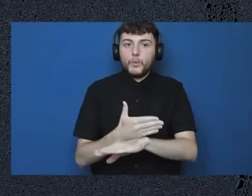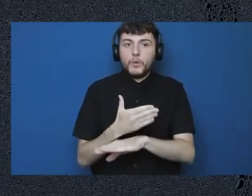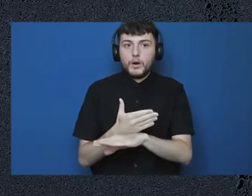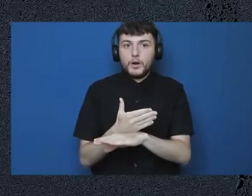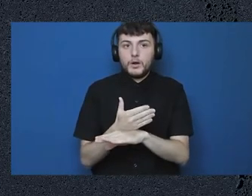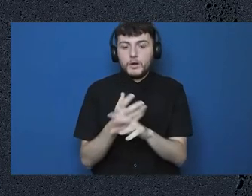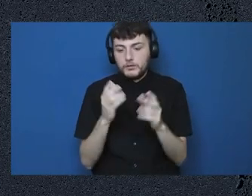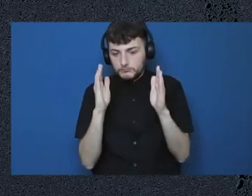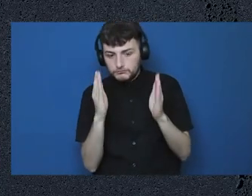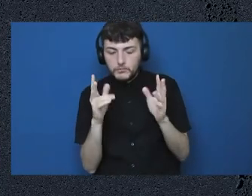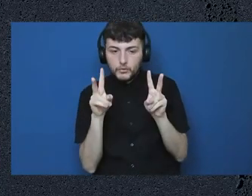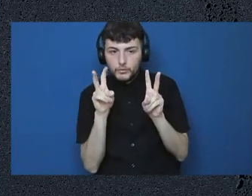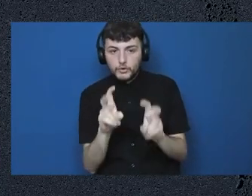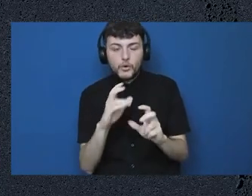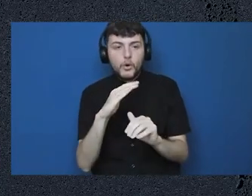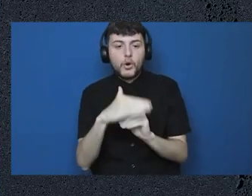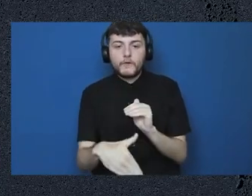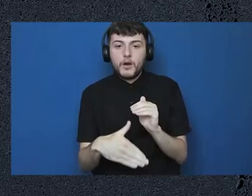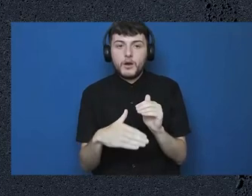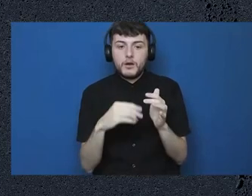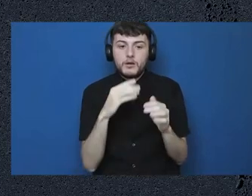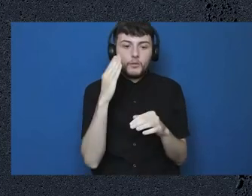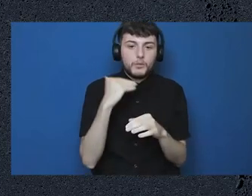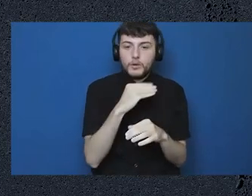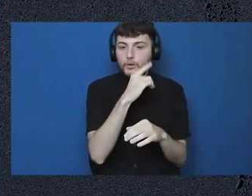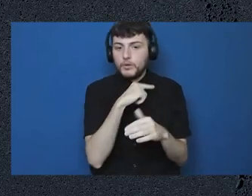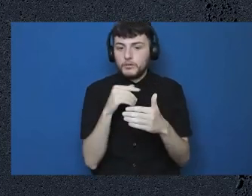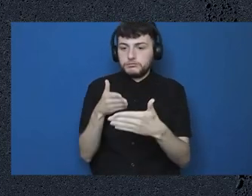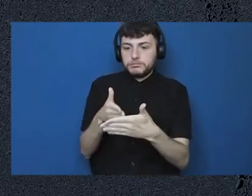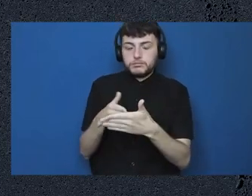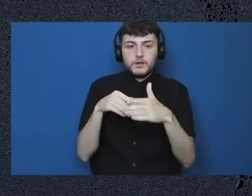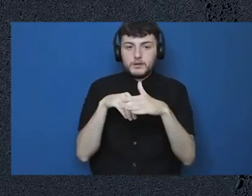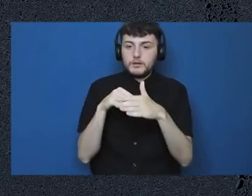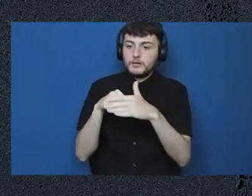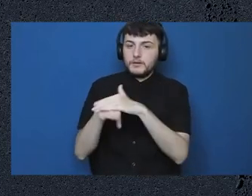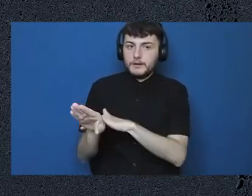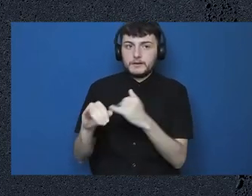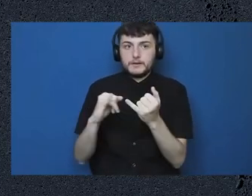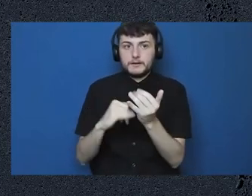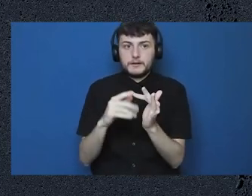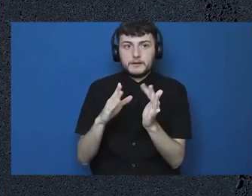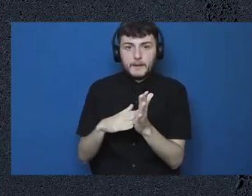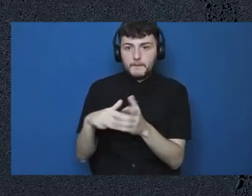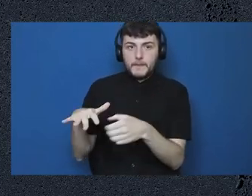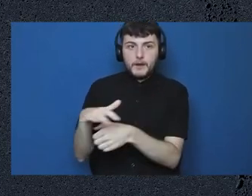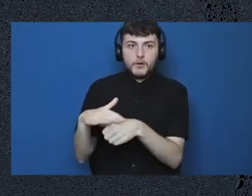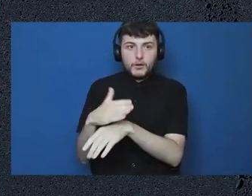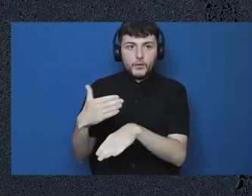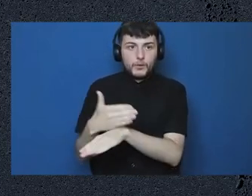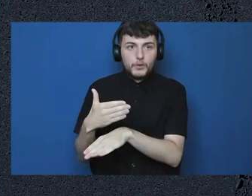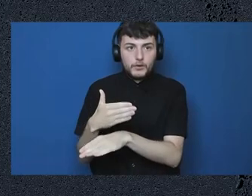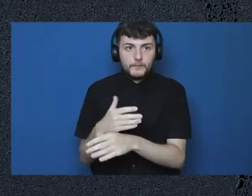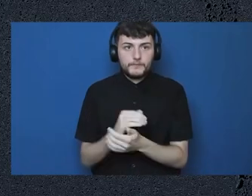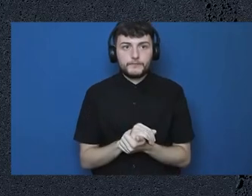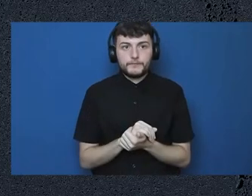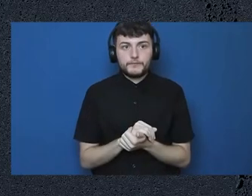barriers how we dismantle barriers for girls and women who want to enter science, technology, engineering, maths and